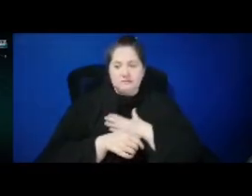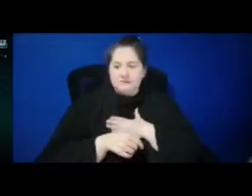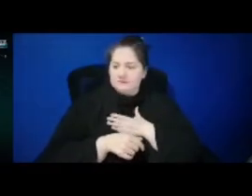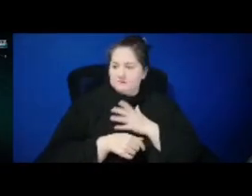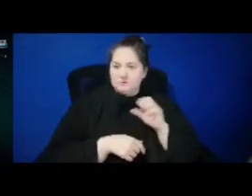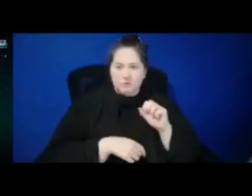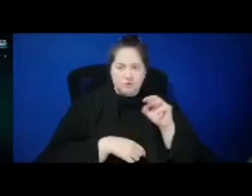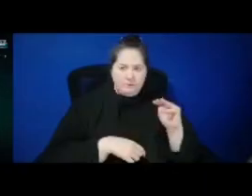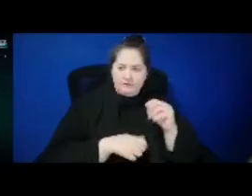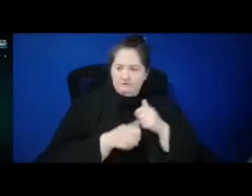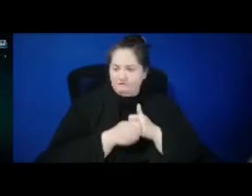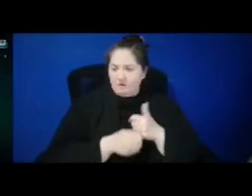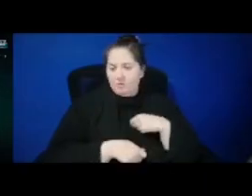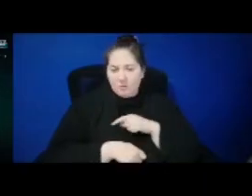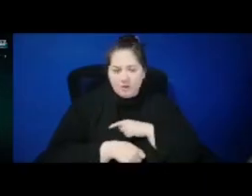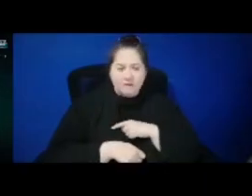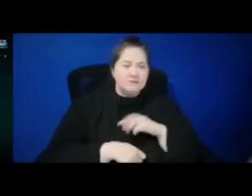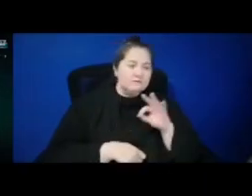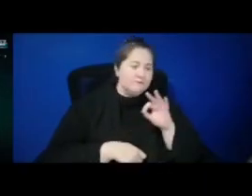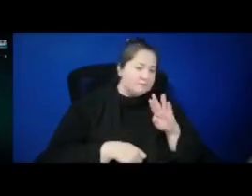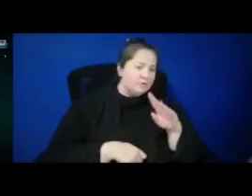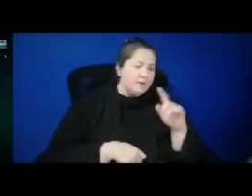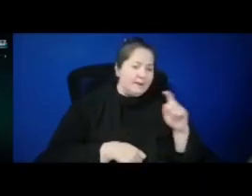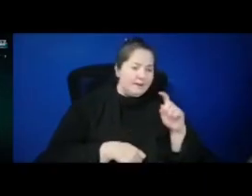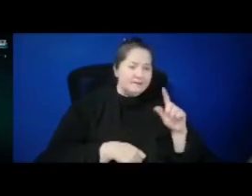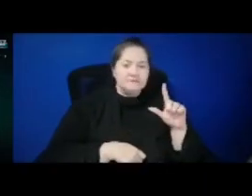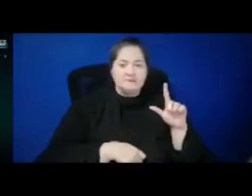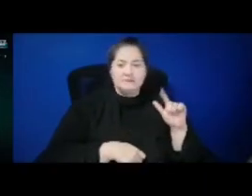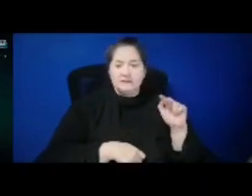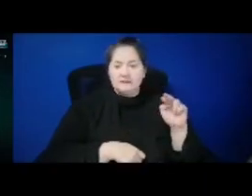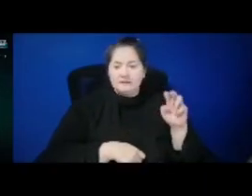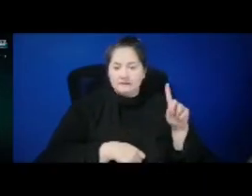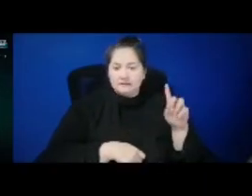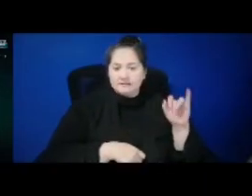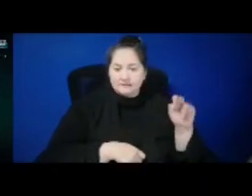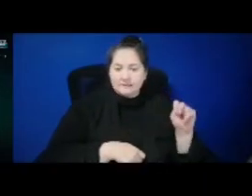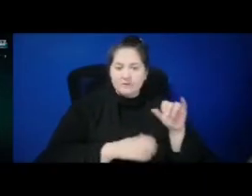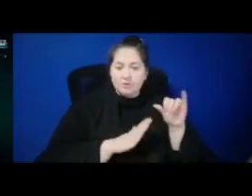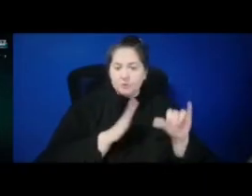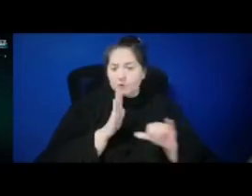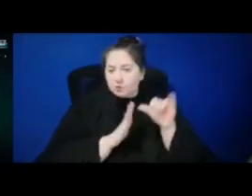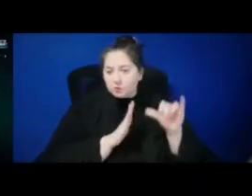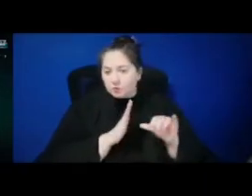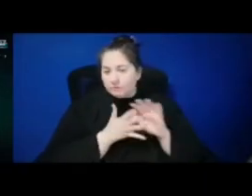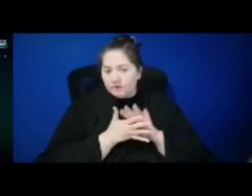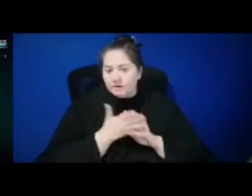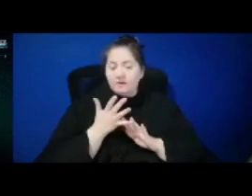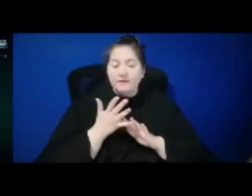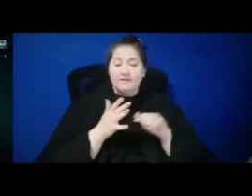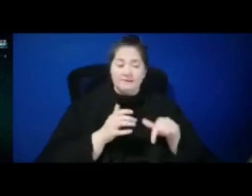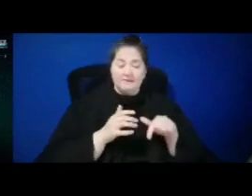of the social medias, Facebook, X, LinkedIn, YouTube. Again, this recording will be available in